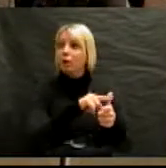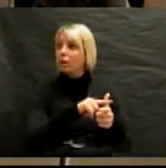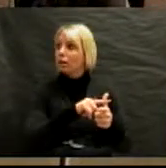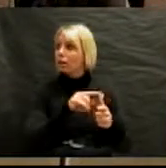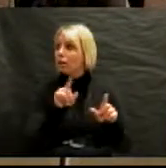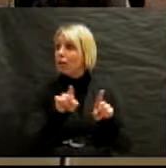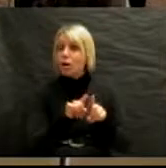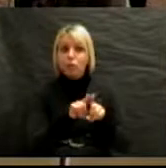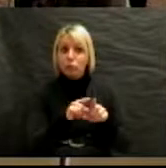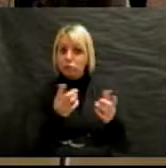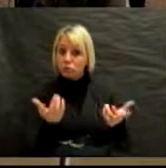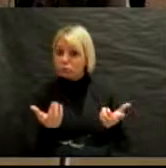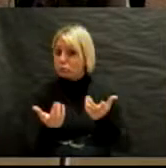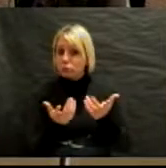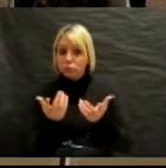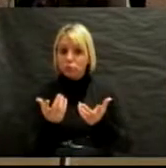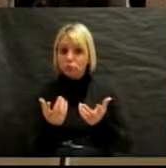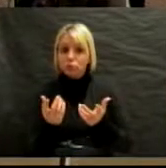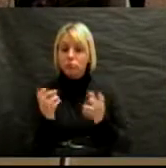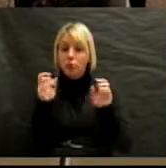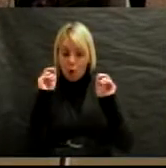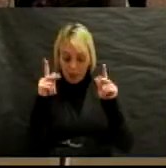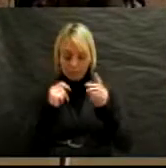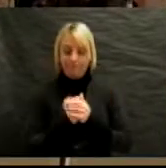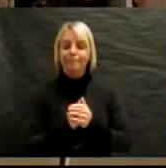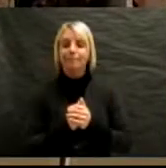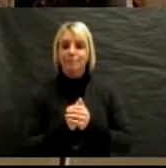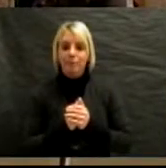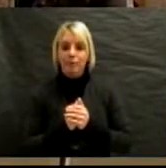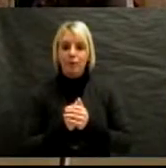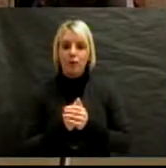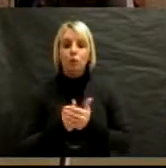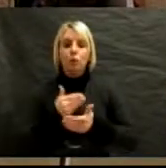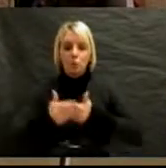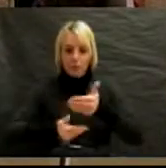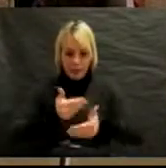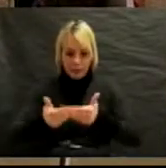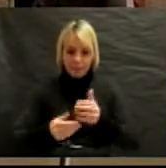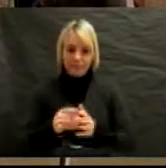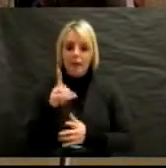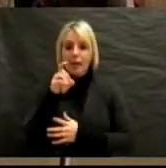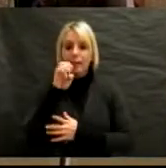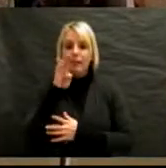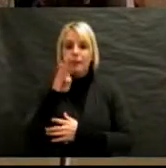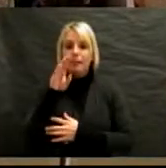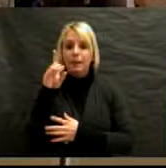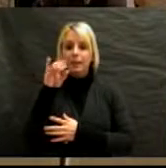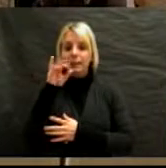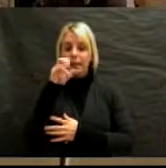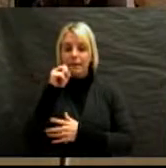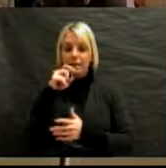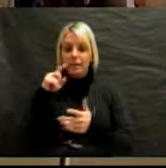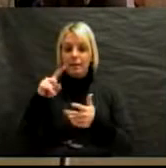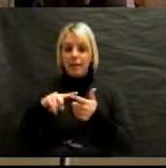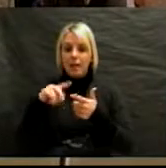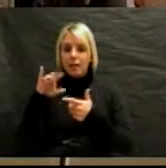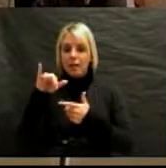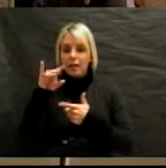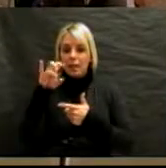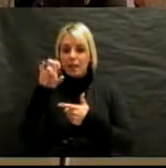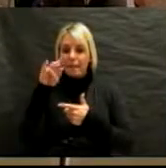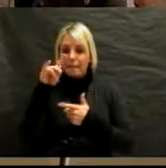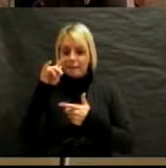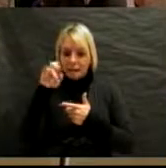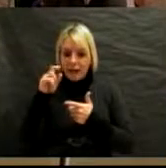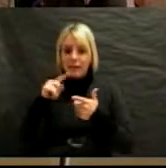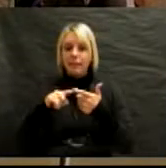right. Moving along, Deb Davis and Yvette have served us on the wellness committee. Is there a desire to continue